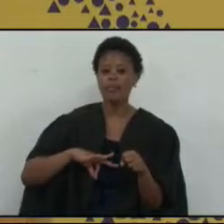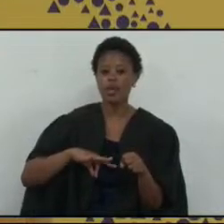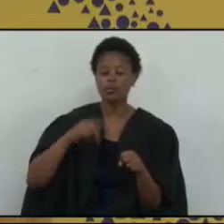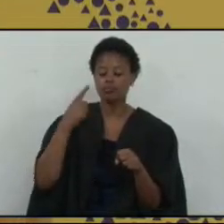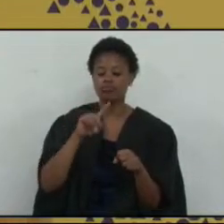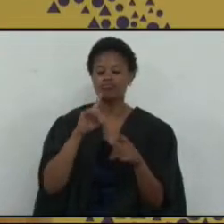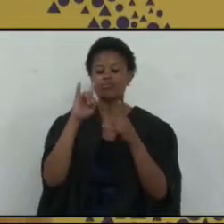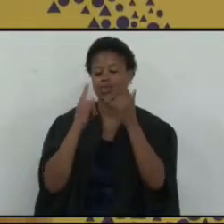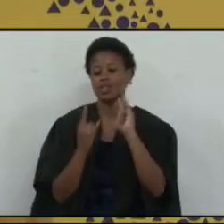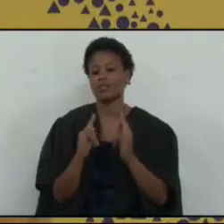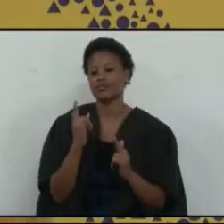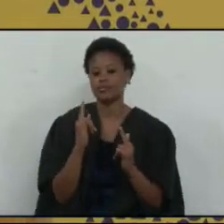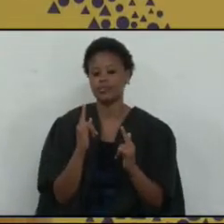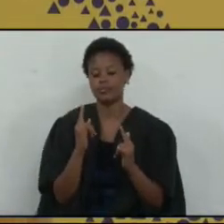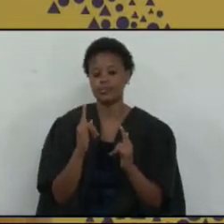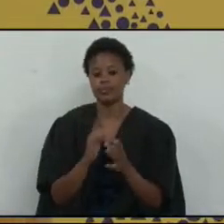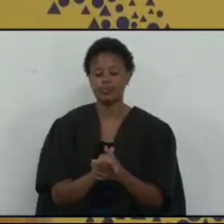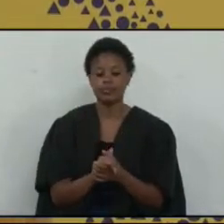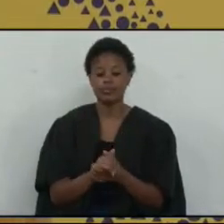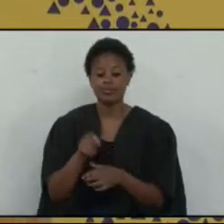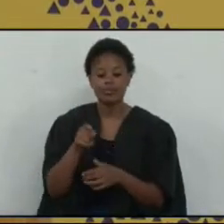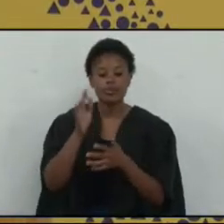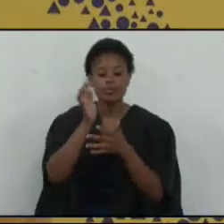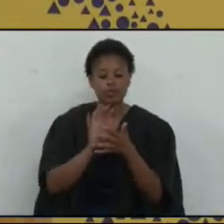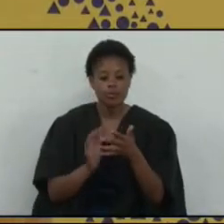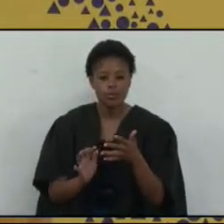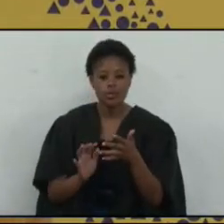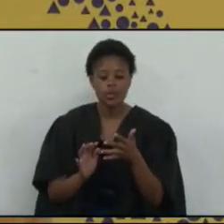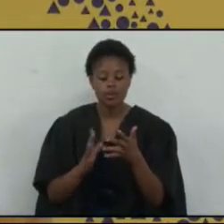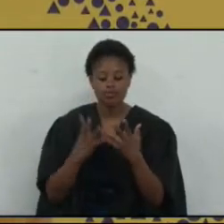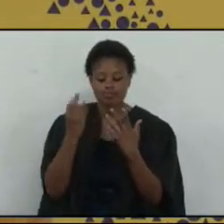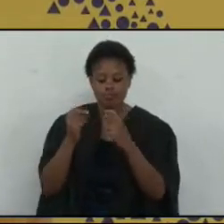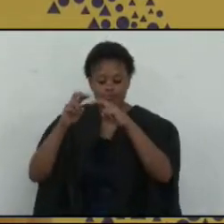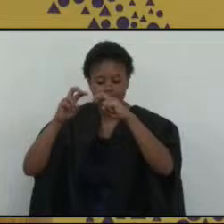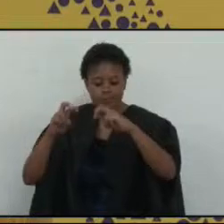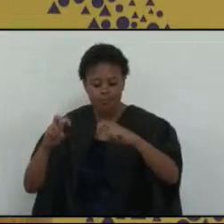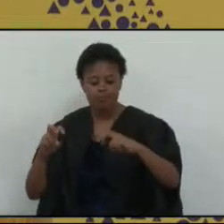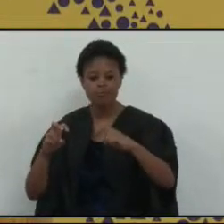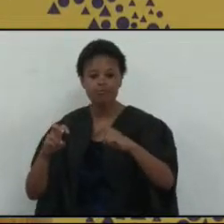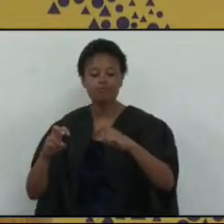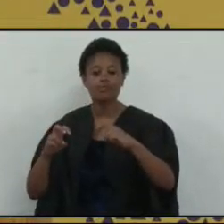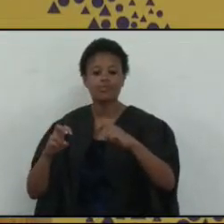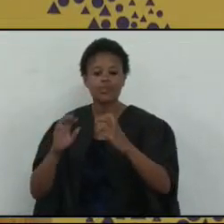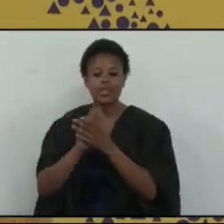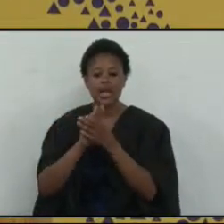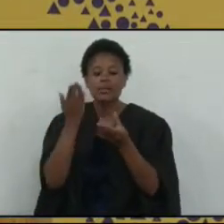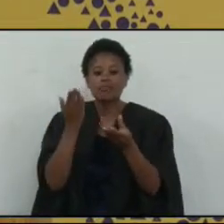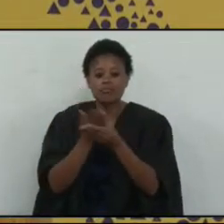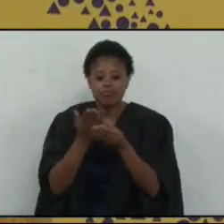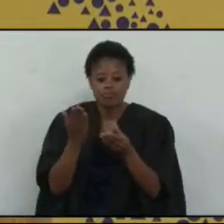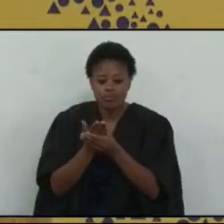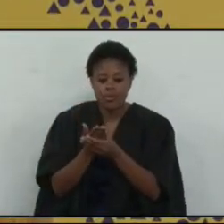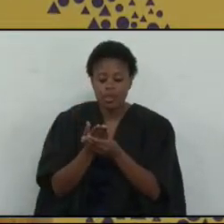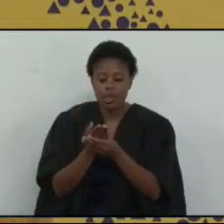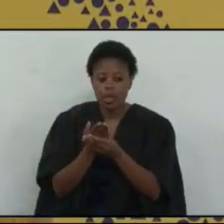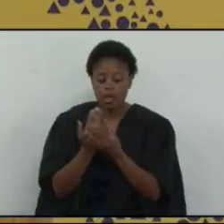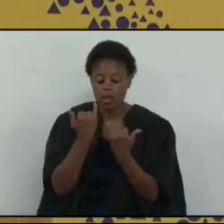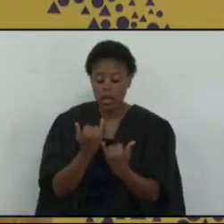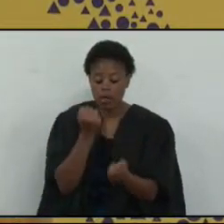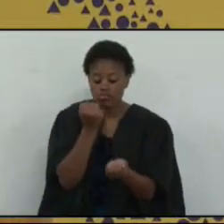this city. Those stories ultimately sparked investigations, and the cases are currently before the